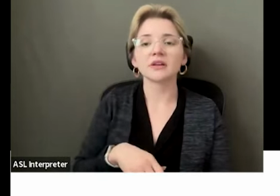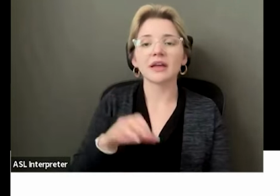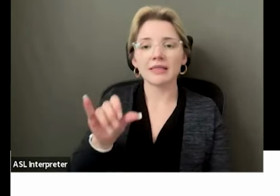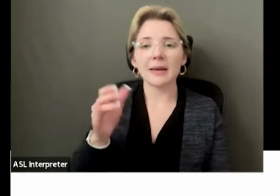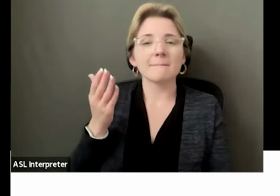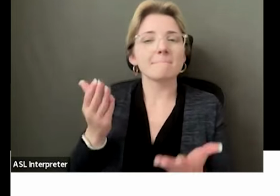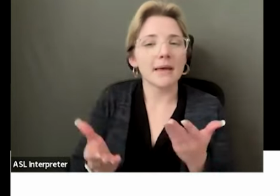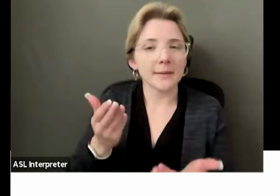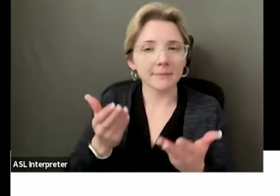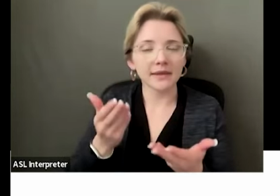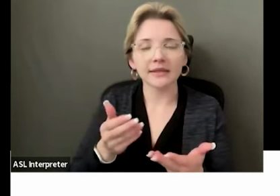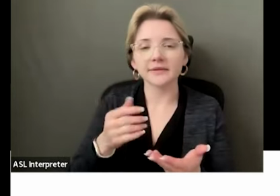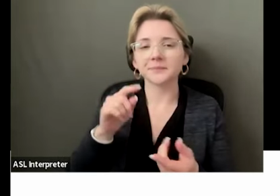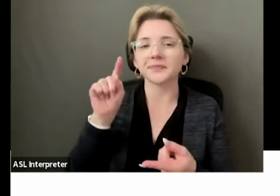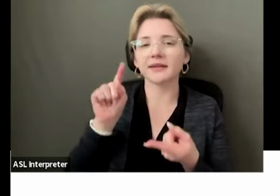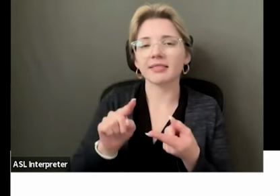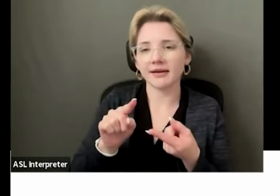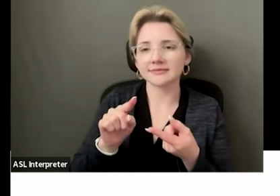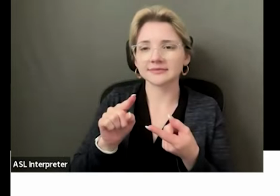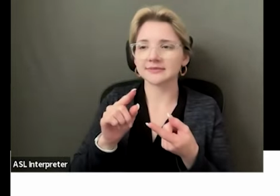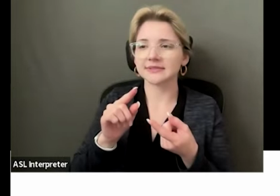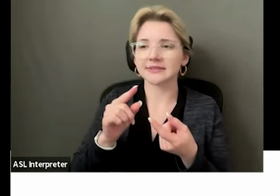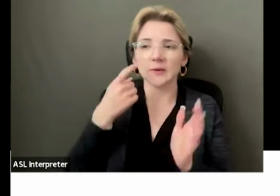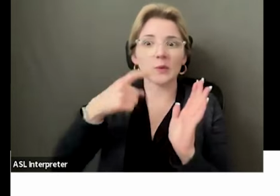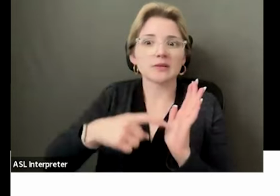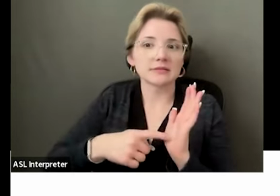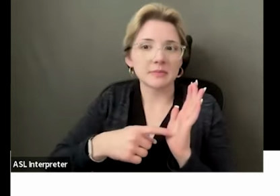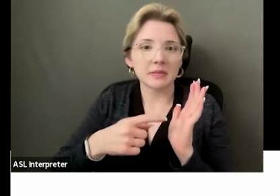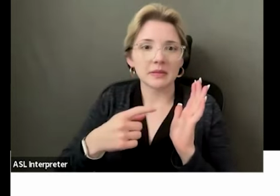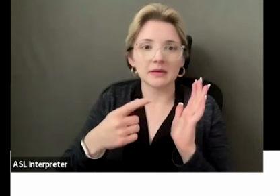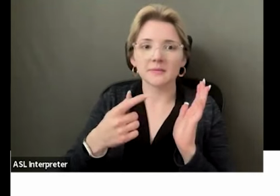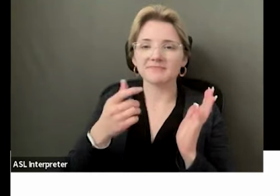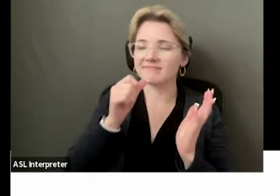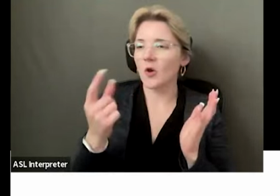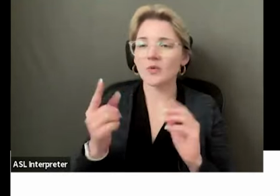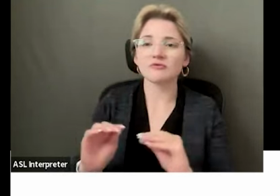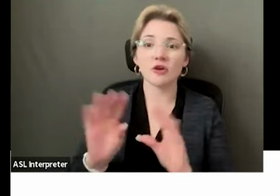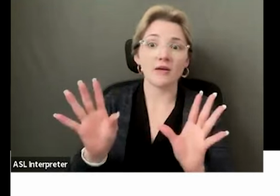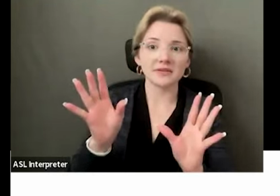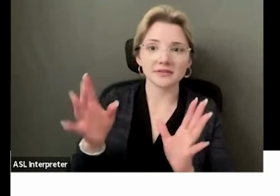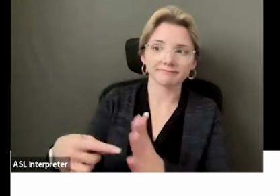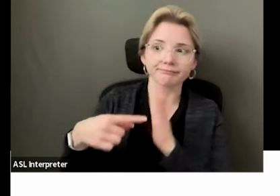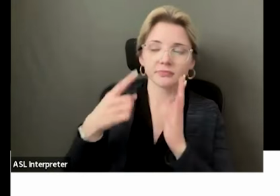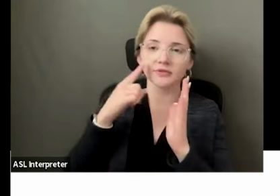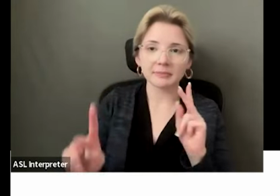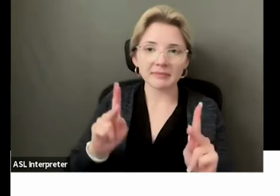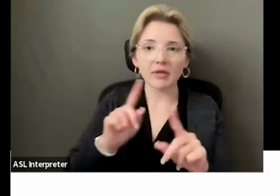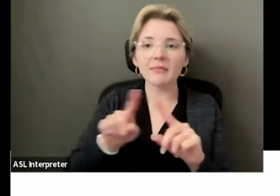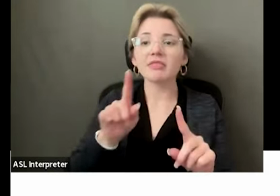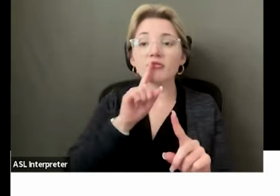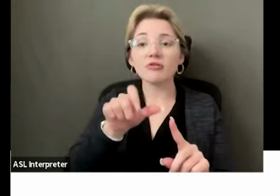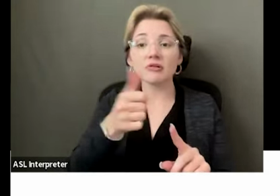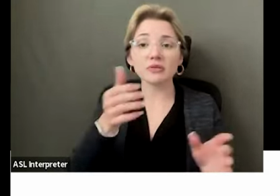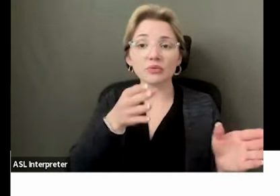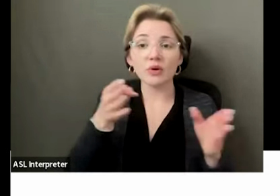be less outwardly obvious to individuals, but there may be other ways in which that